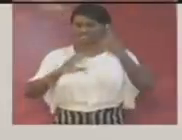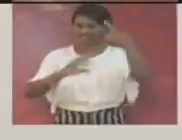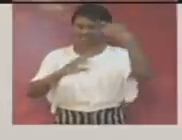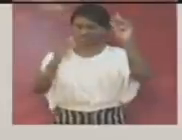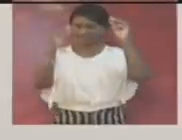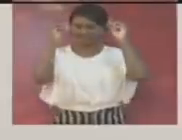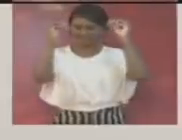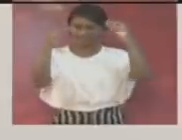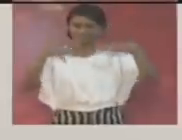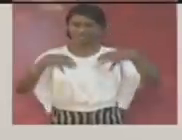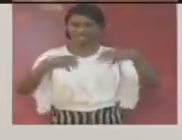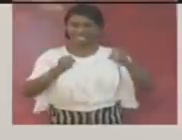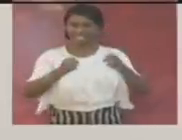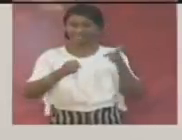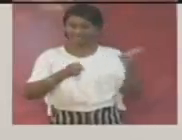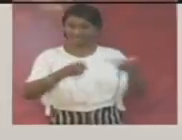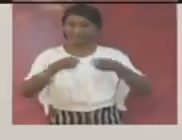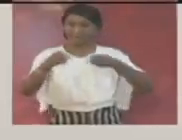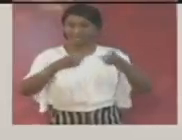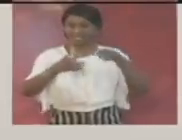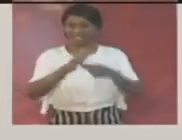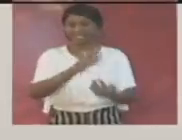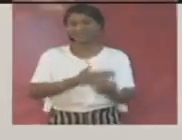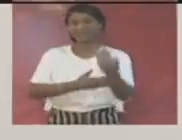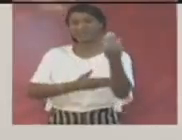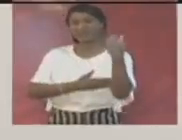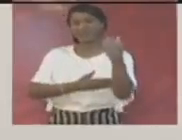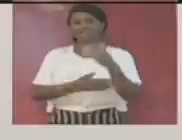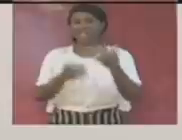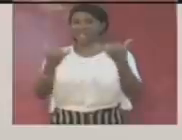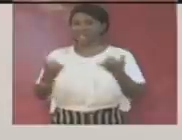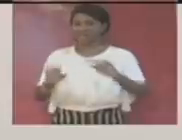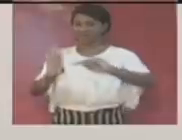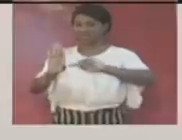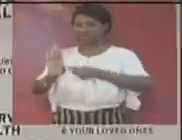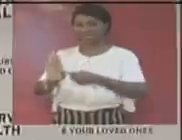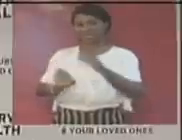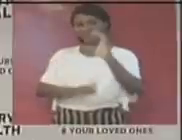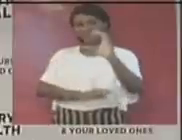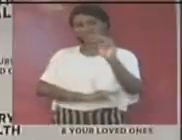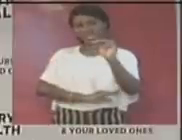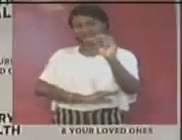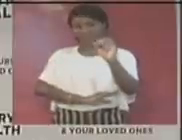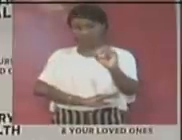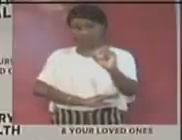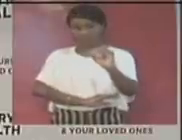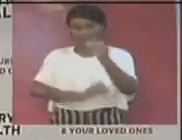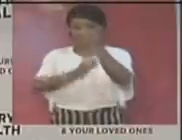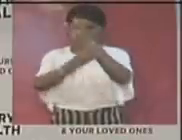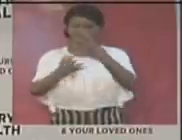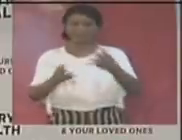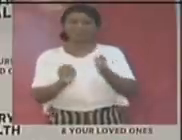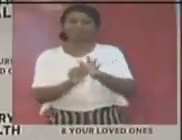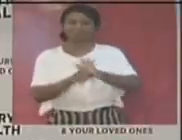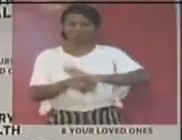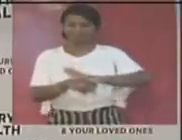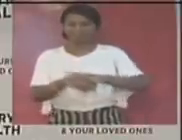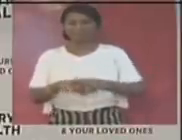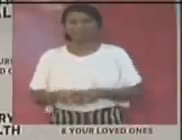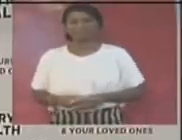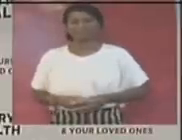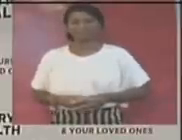of Health, your moderator this morning, and we go to Dr. Parashram, who will deliver today's clinical update.